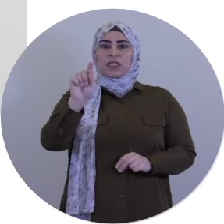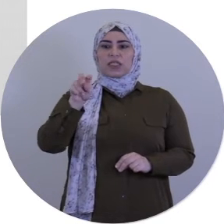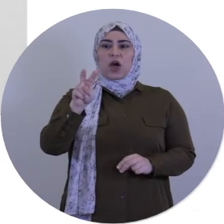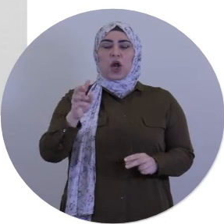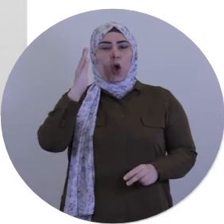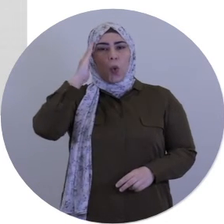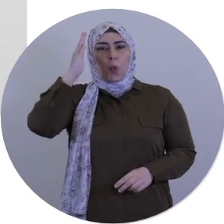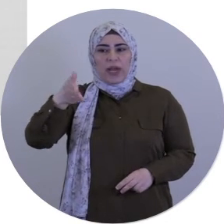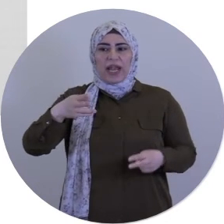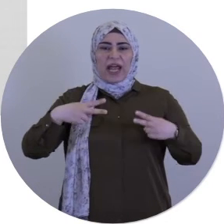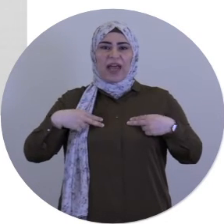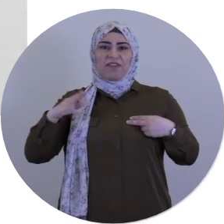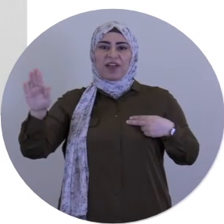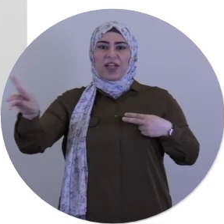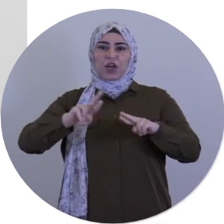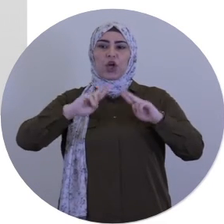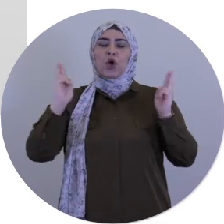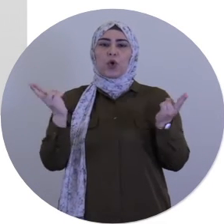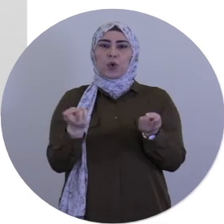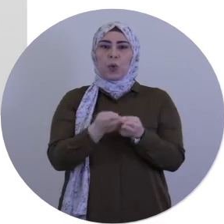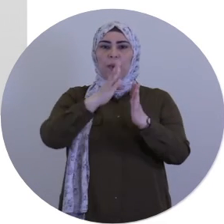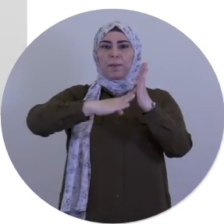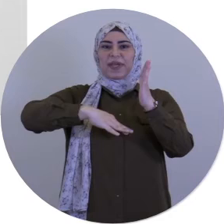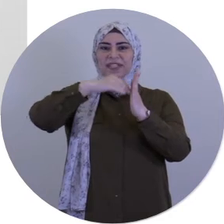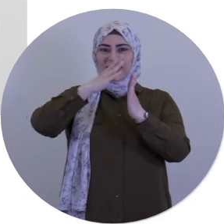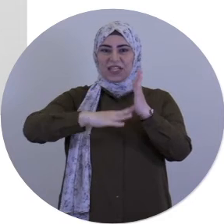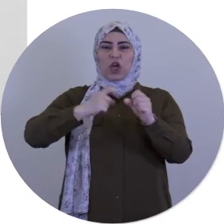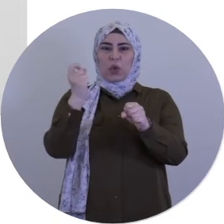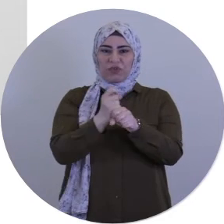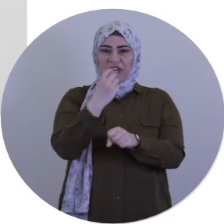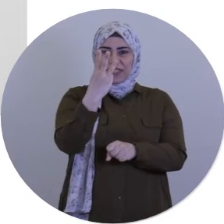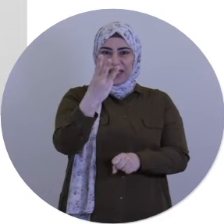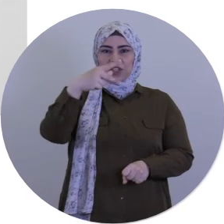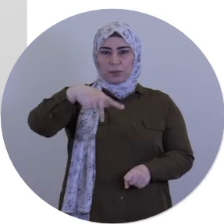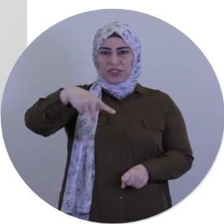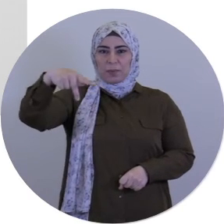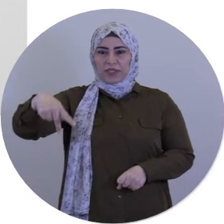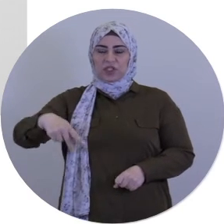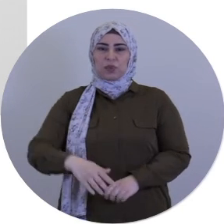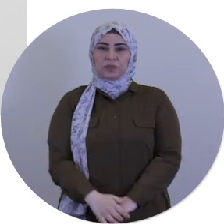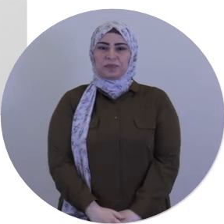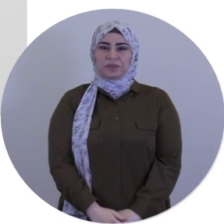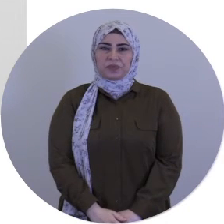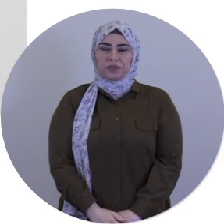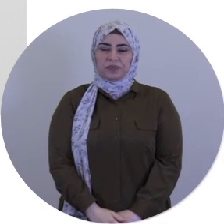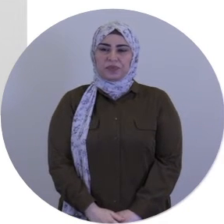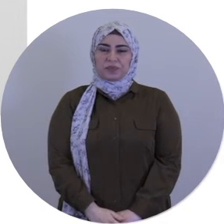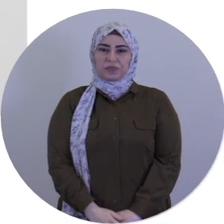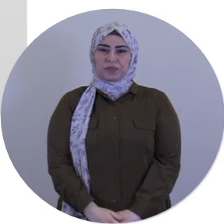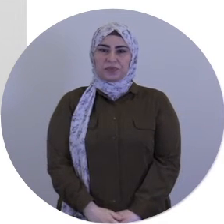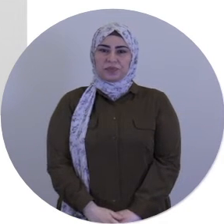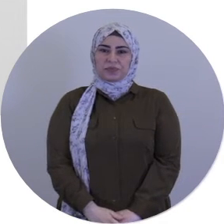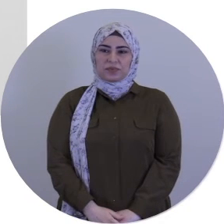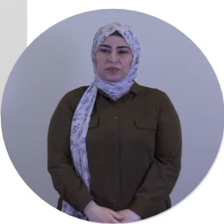have her room painted. The painter will paint Sarah's room It will be Sarah will have her room